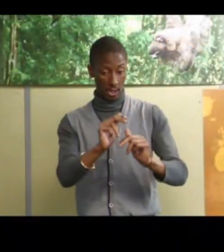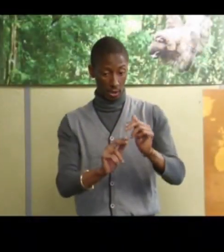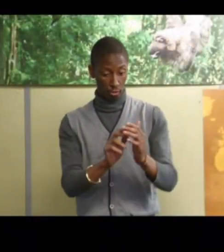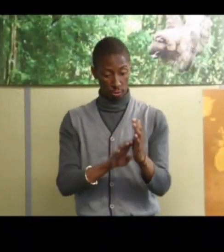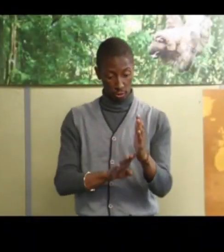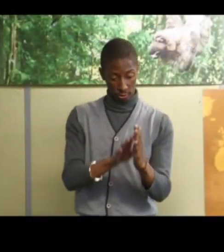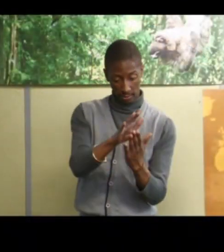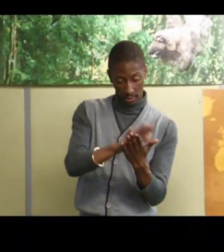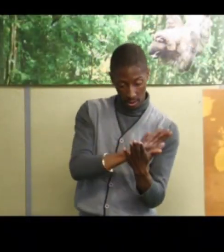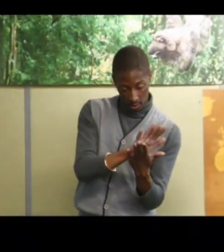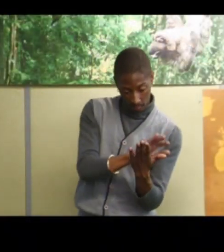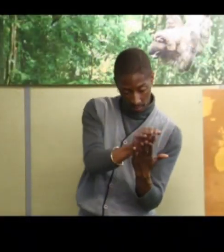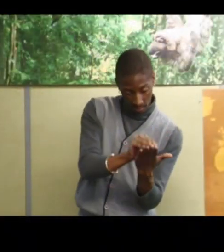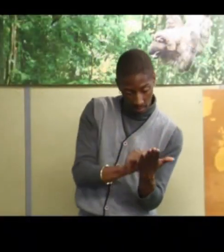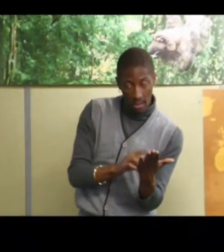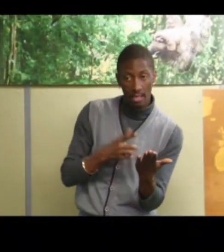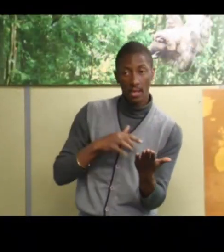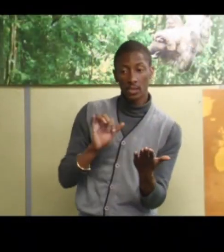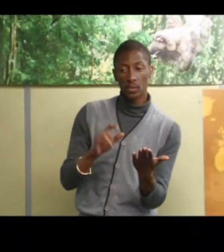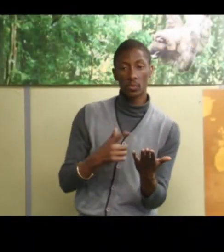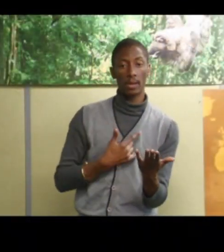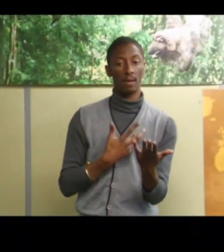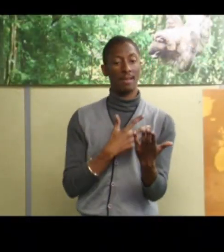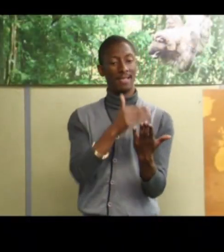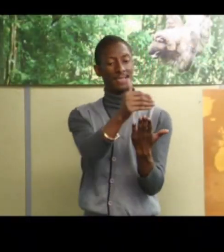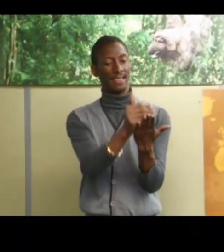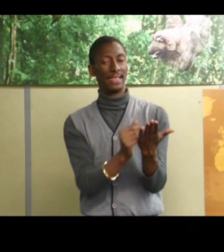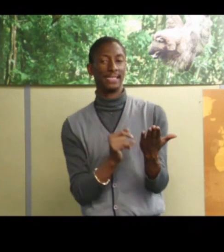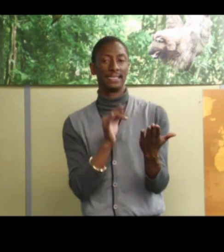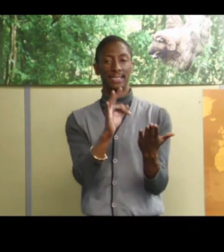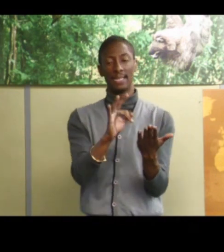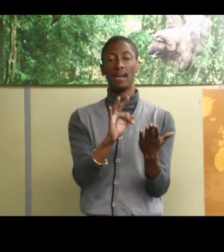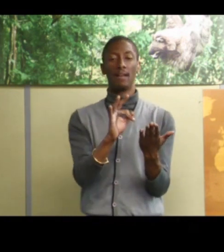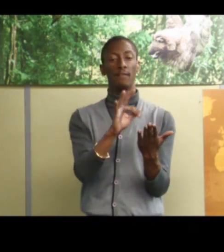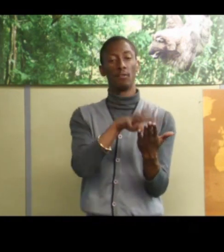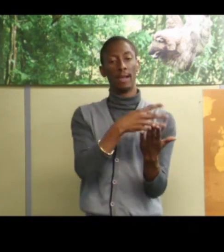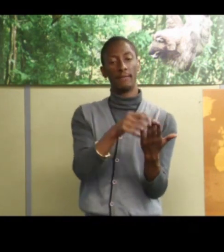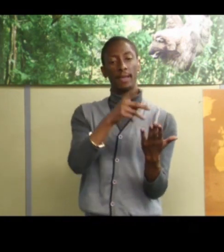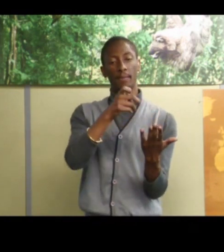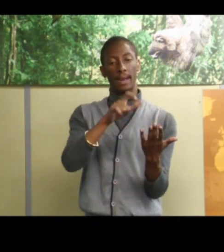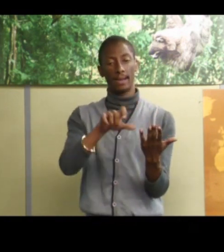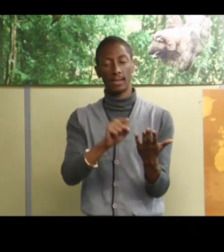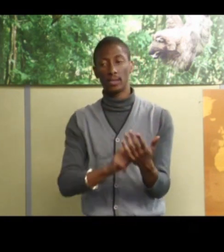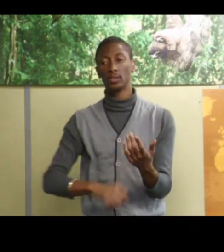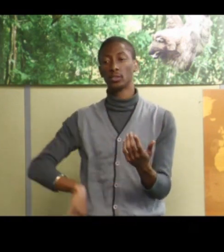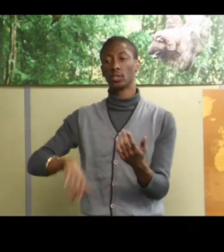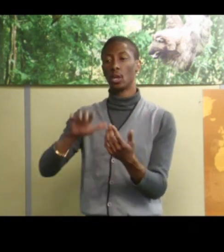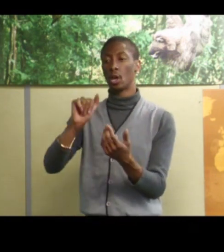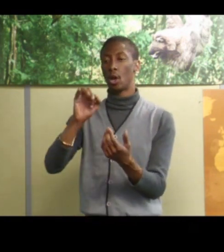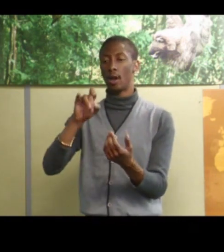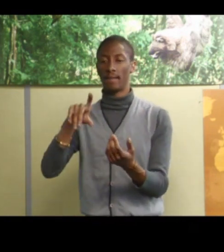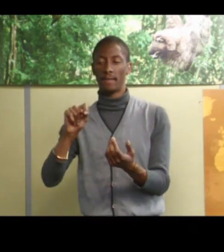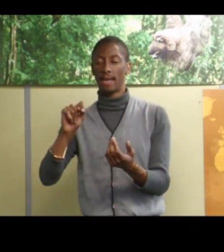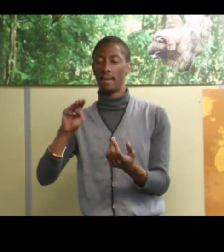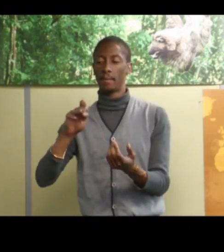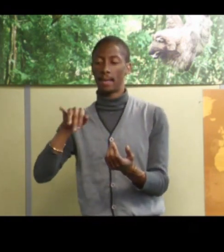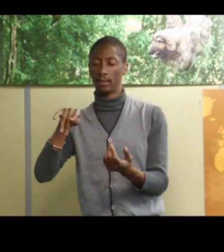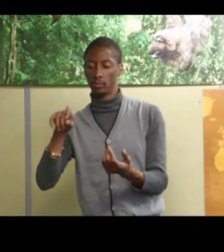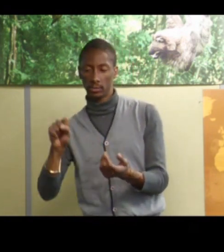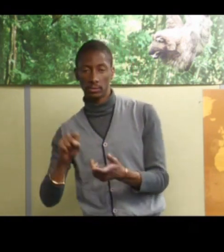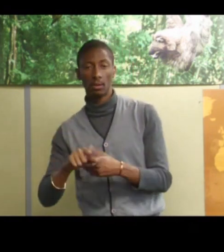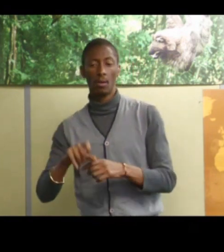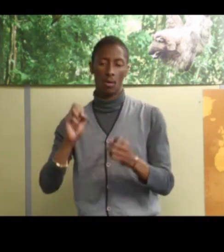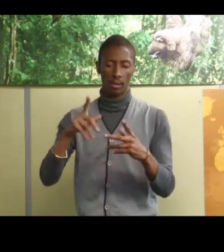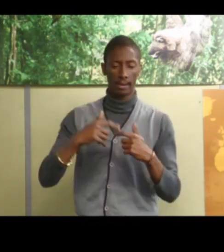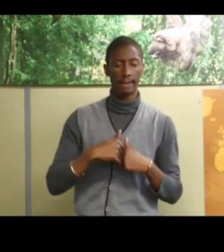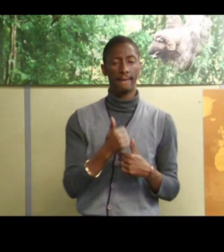where I can usually take the list of graphic panels, the list of artifact mounts, and say, okay, there's 15 book mounts